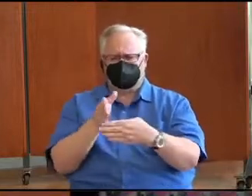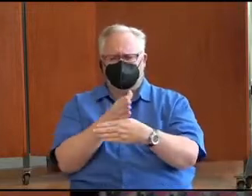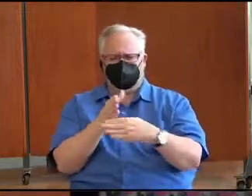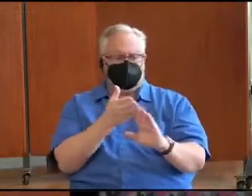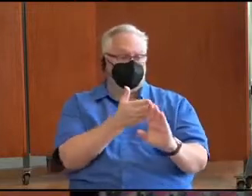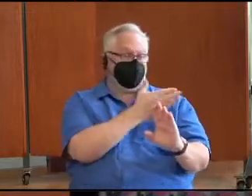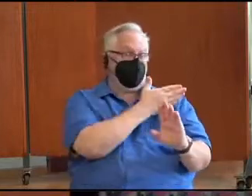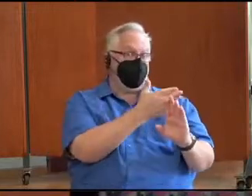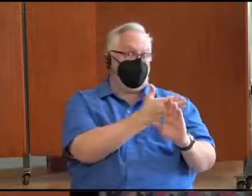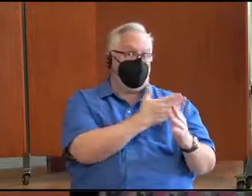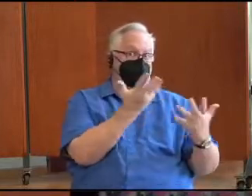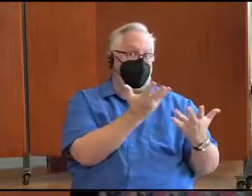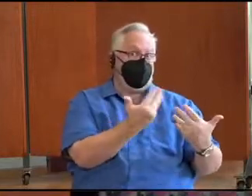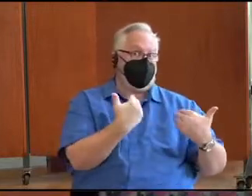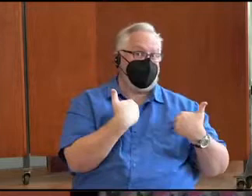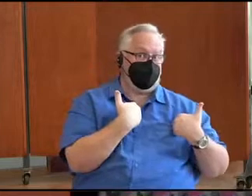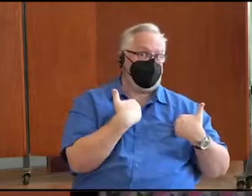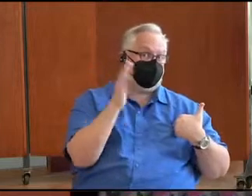yet.